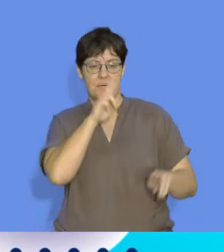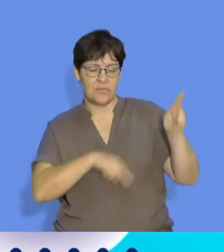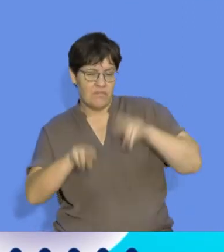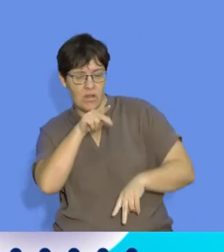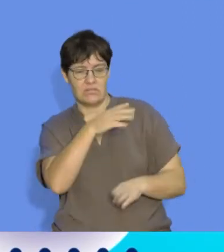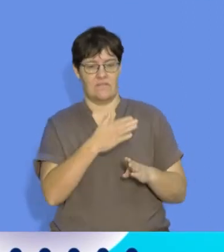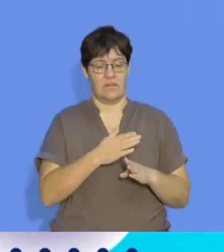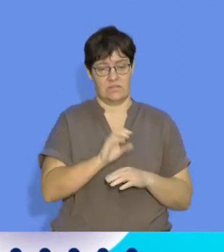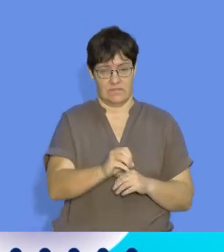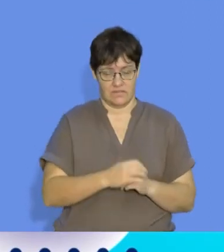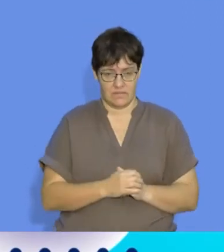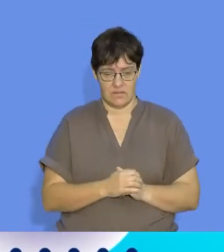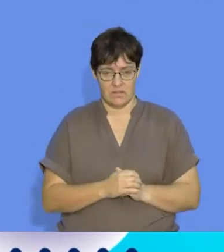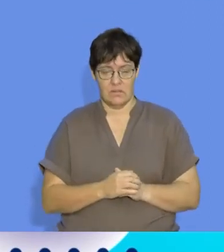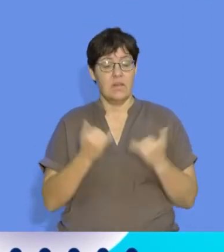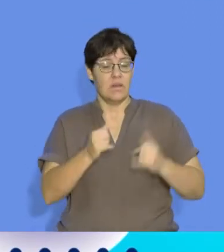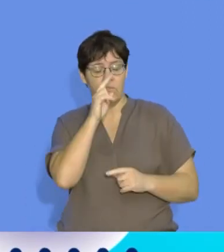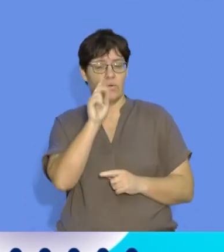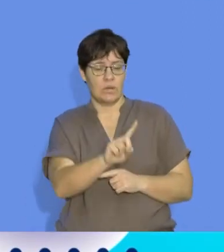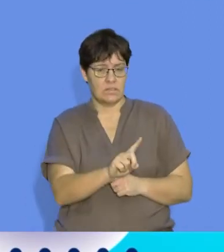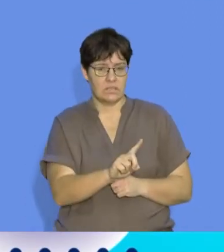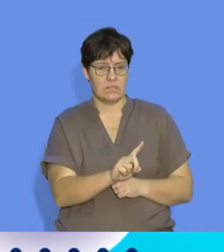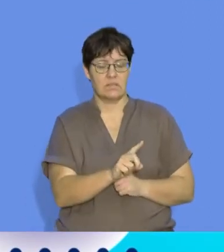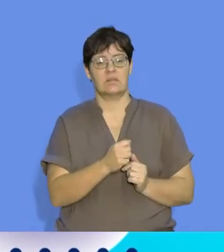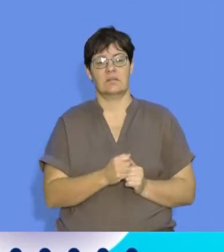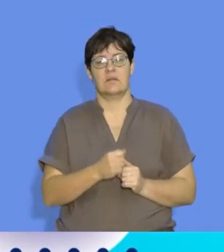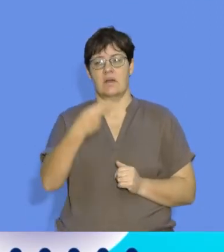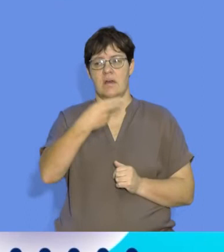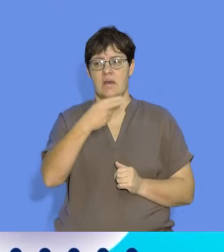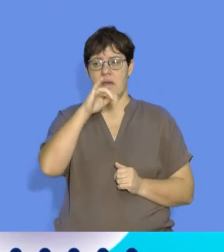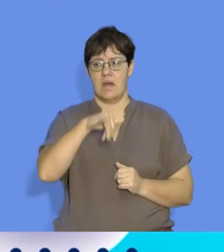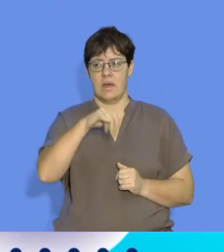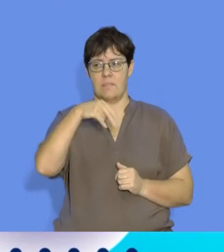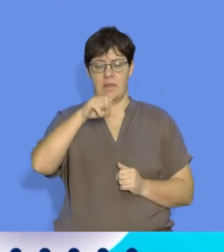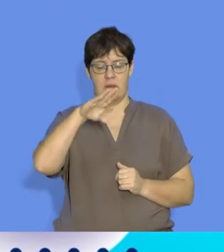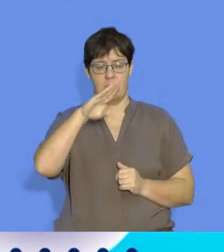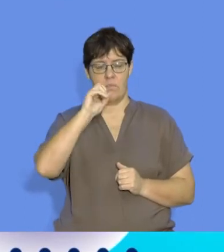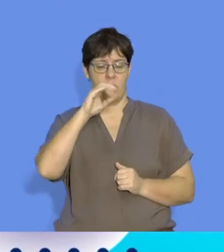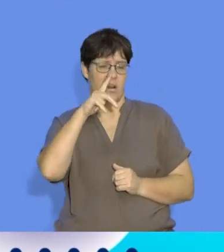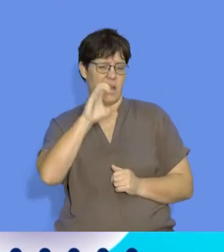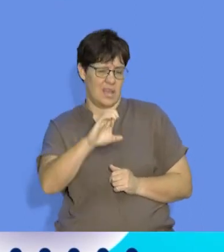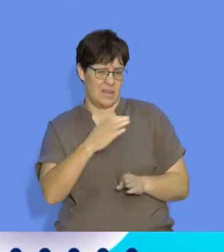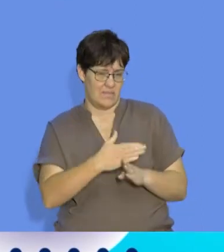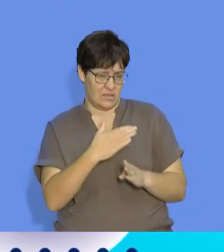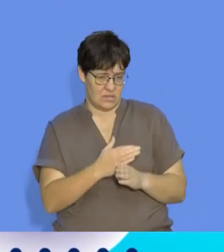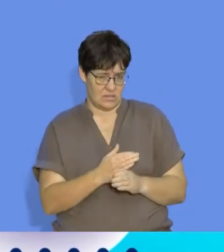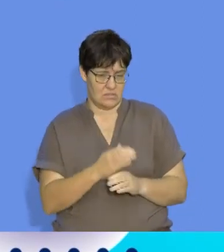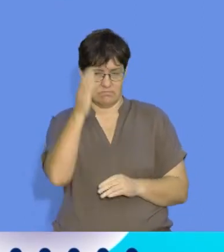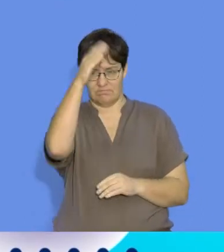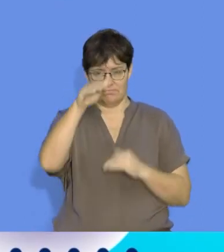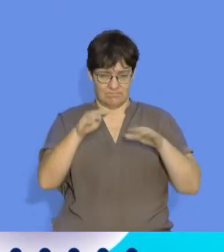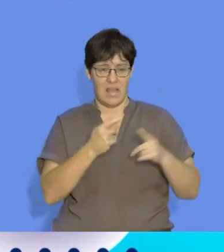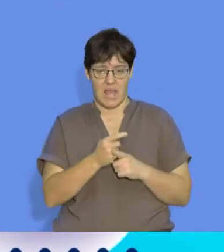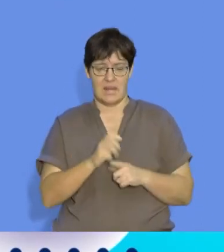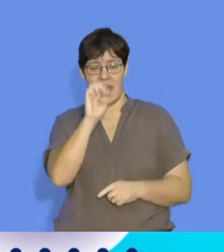those functions. So now we're going to look at a hyperbolic function just to revise what it is about, and an